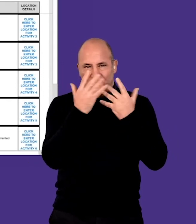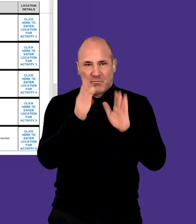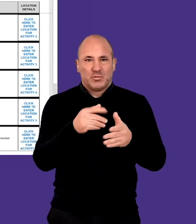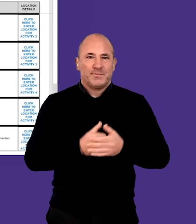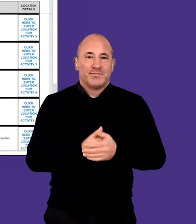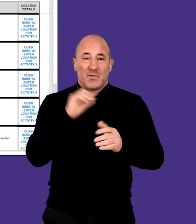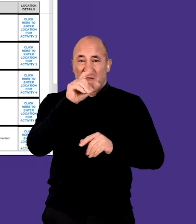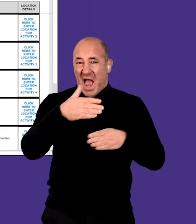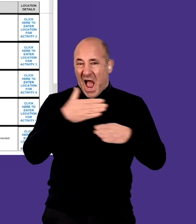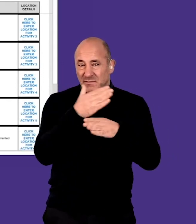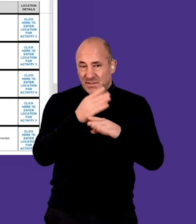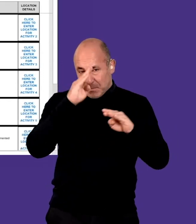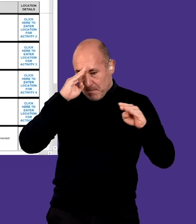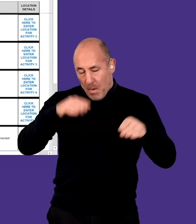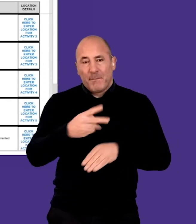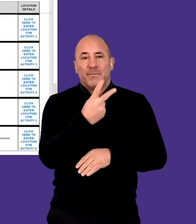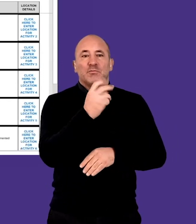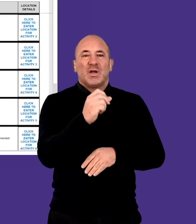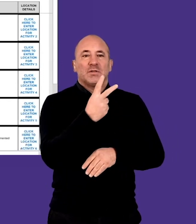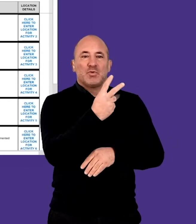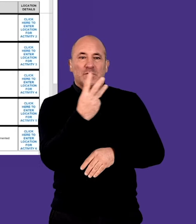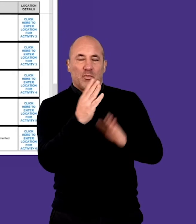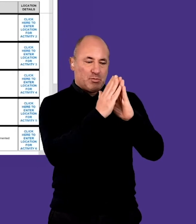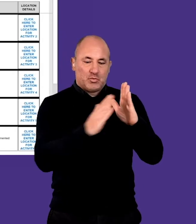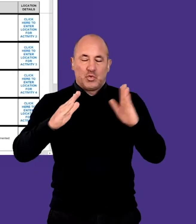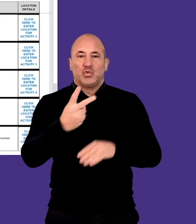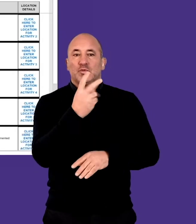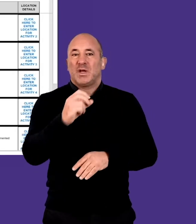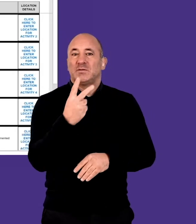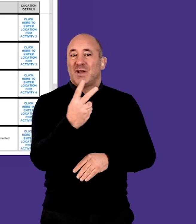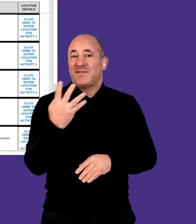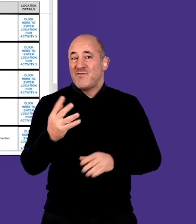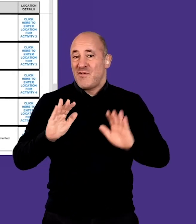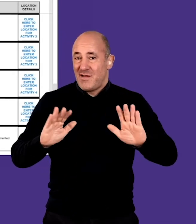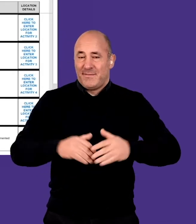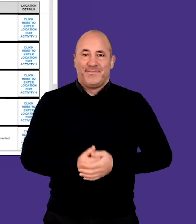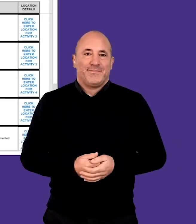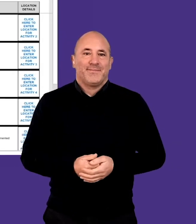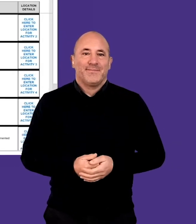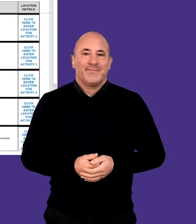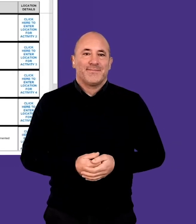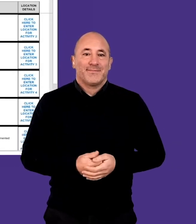present your activity. Remember, this activity is only for 2023 to